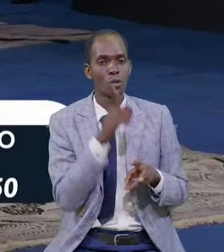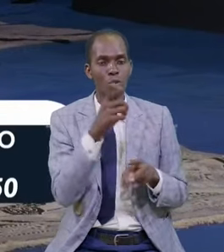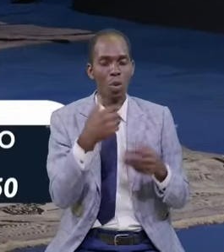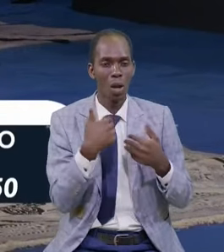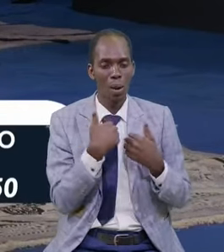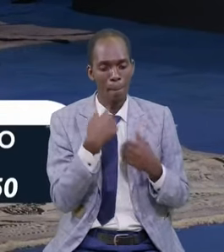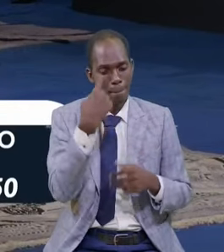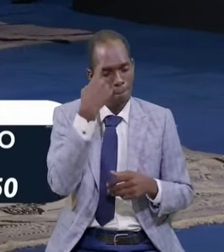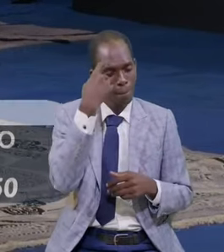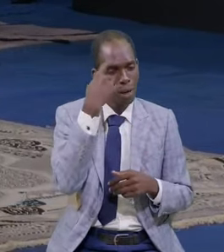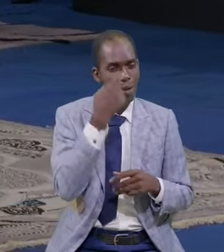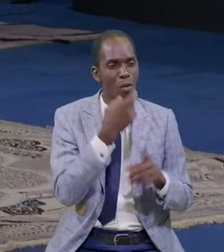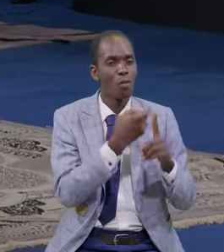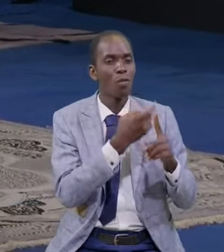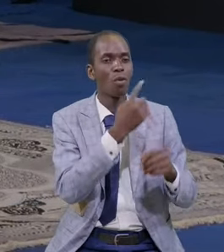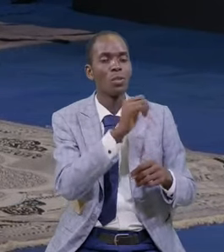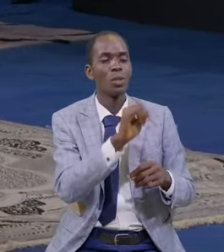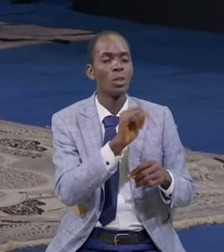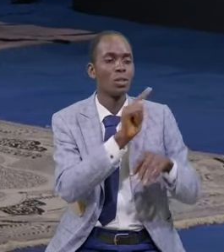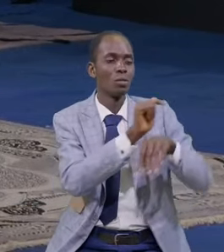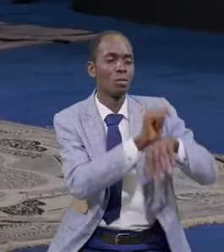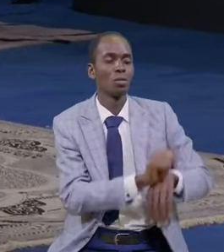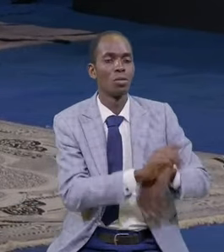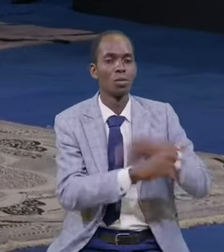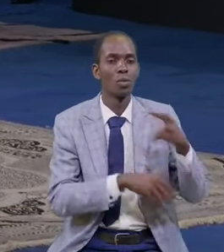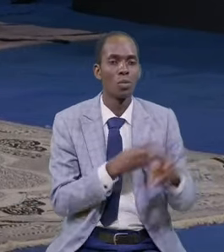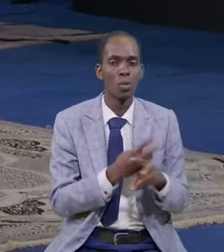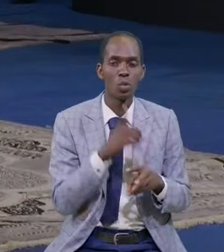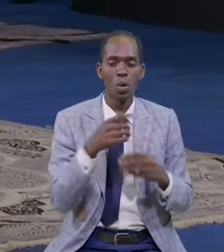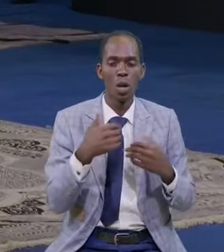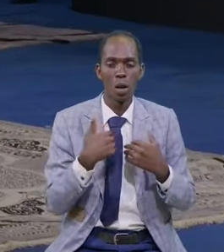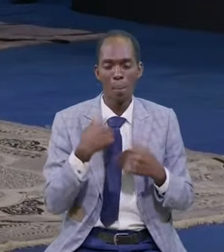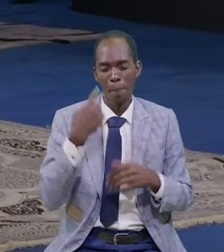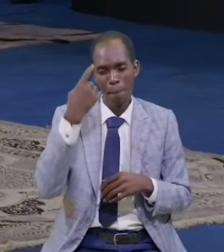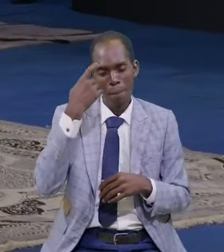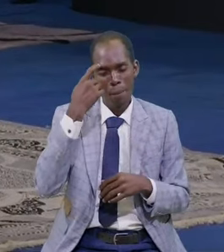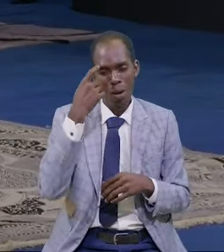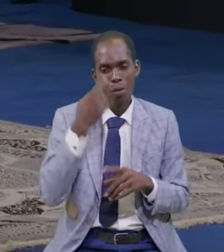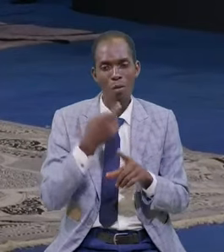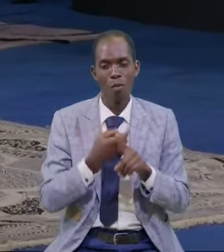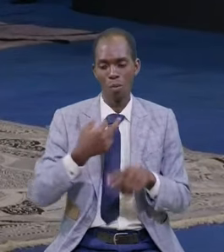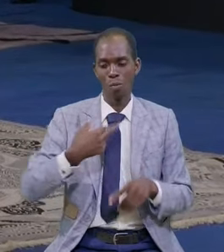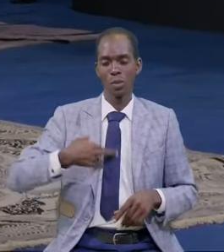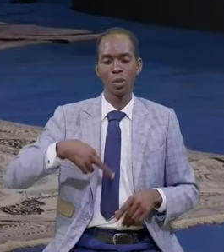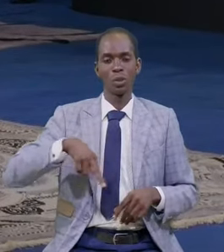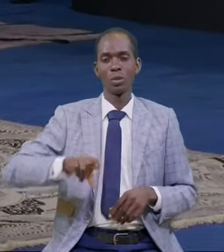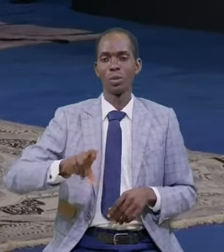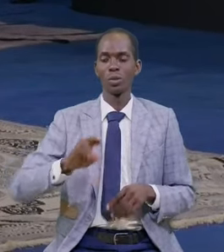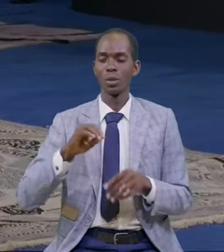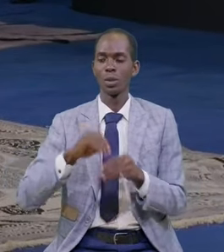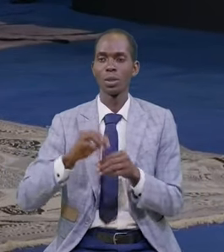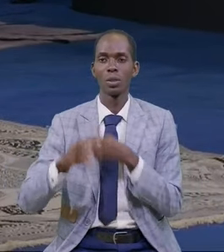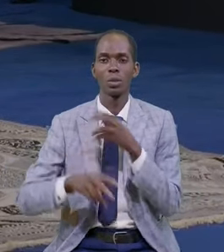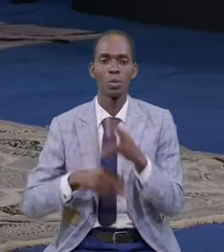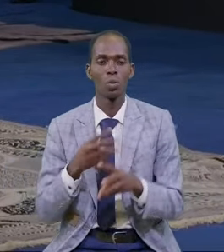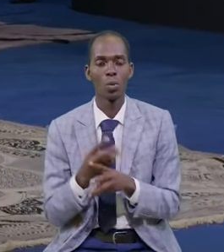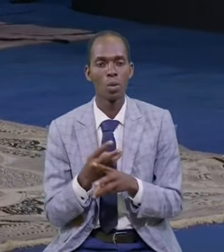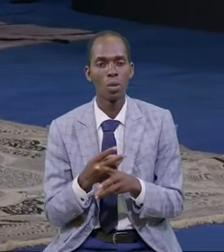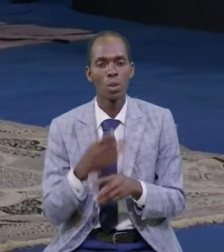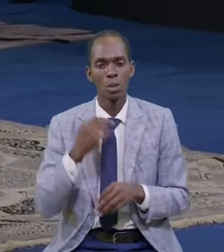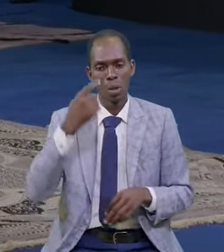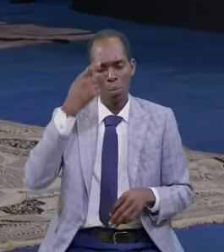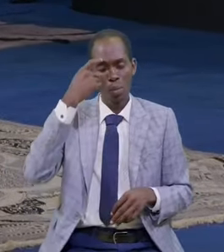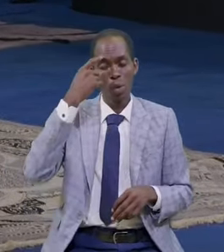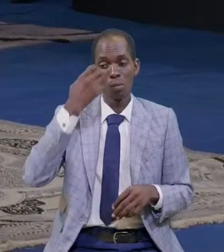might of religion the might of allow me daddy and